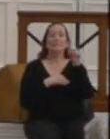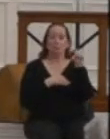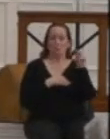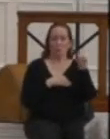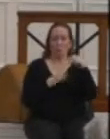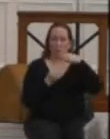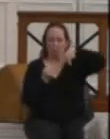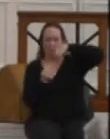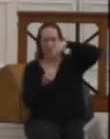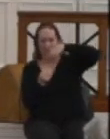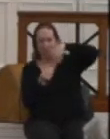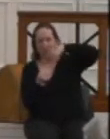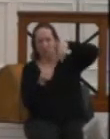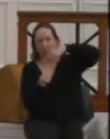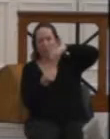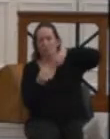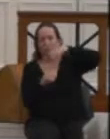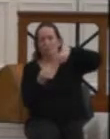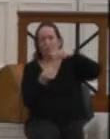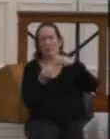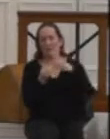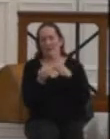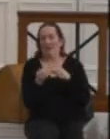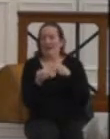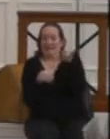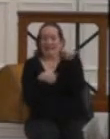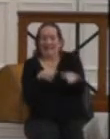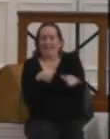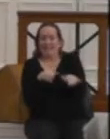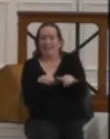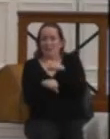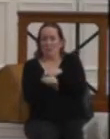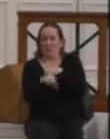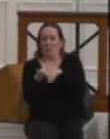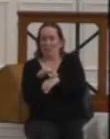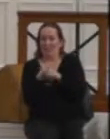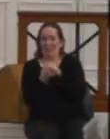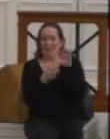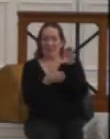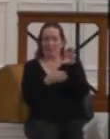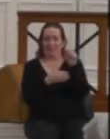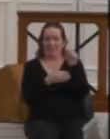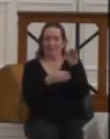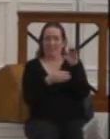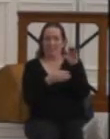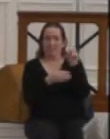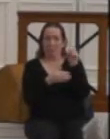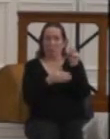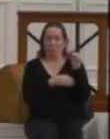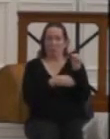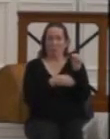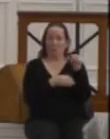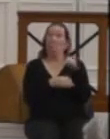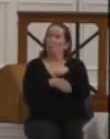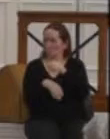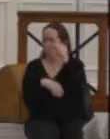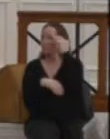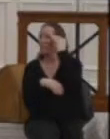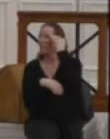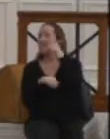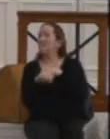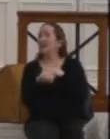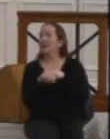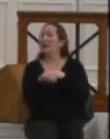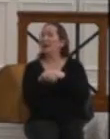Spins that cocoon and spends a period of time in that cocoon. But as you are well aware of, there comes a time